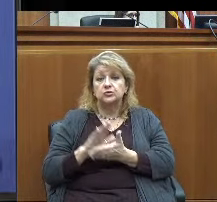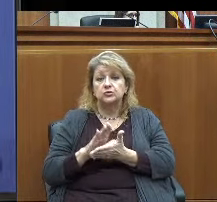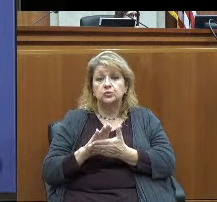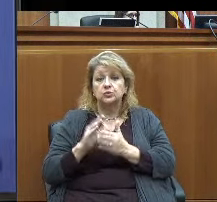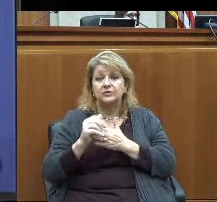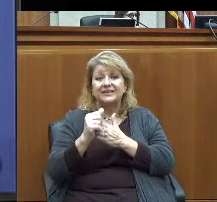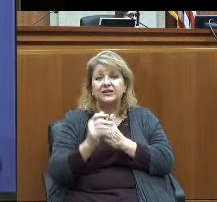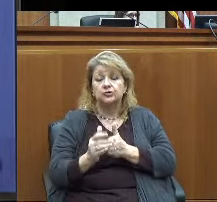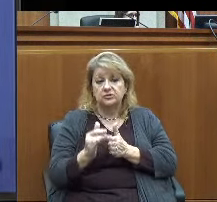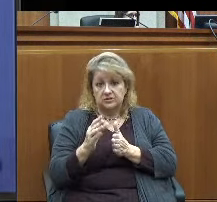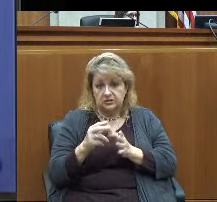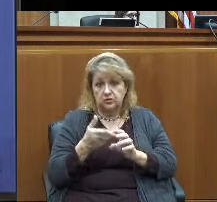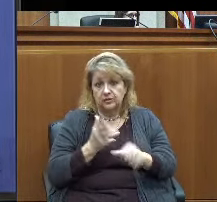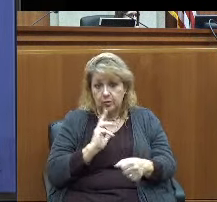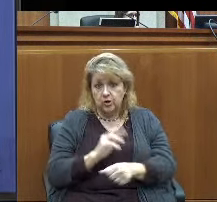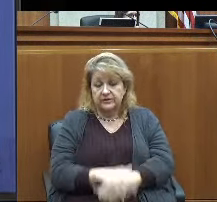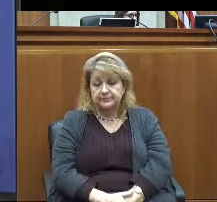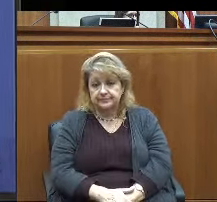departed.